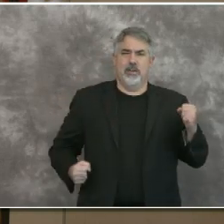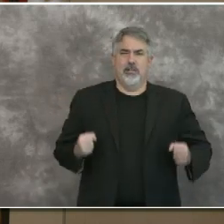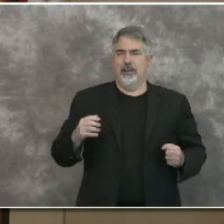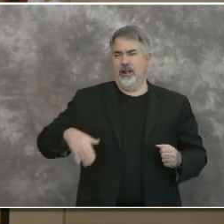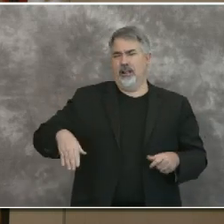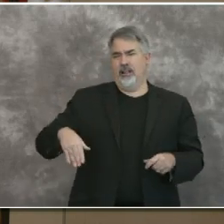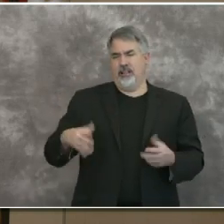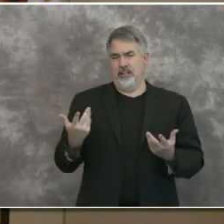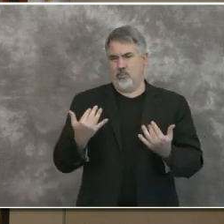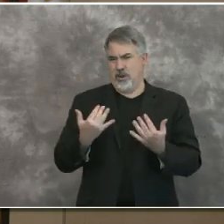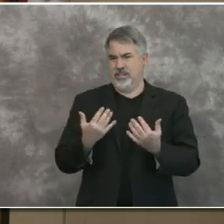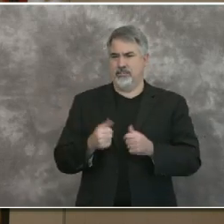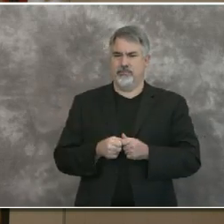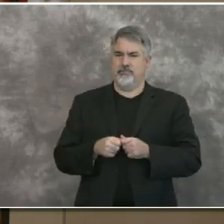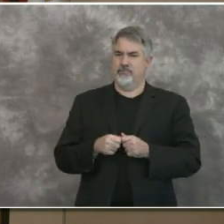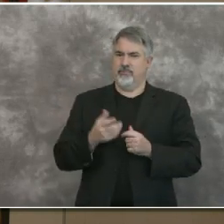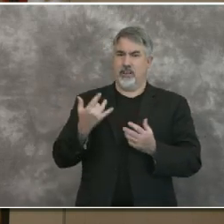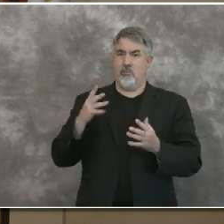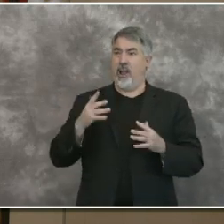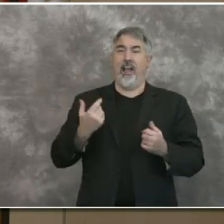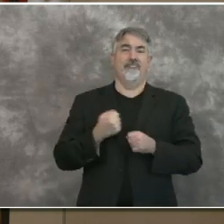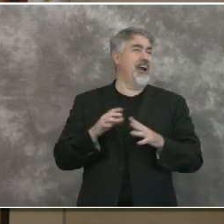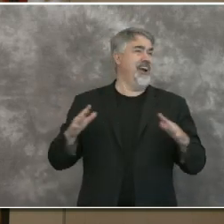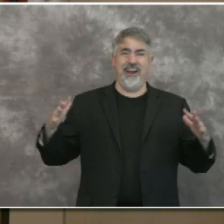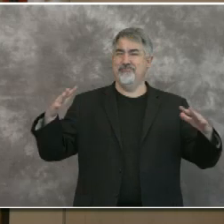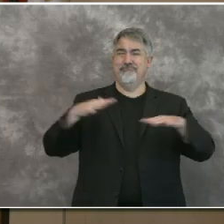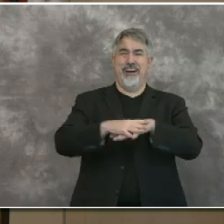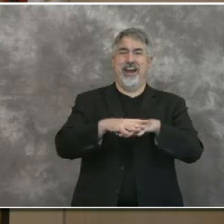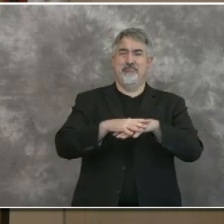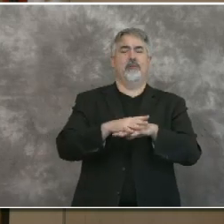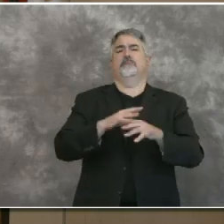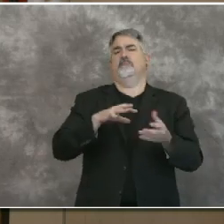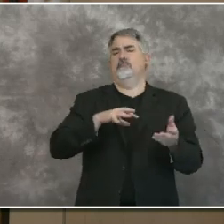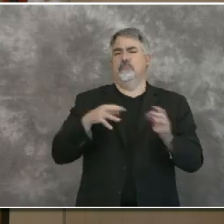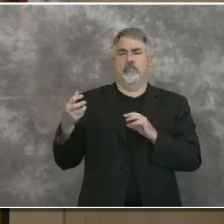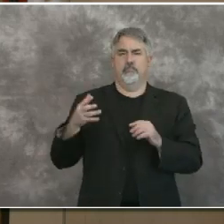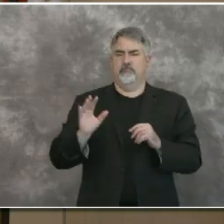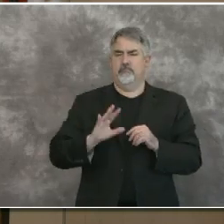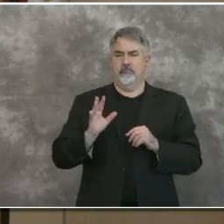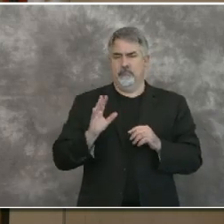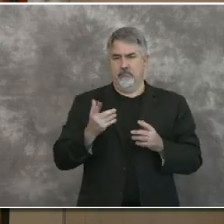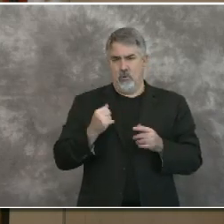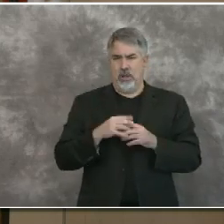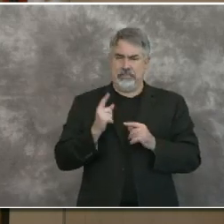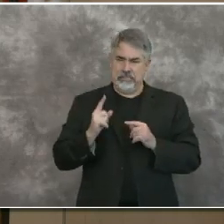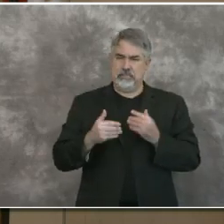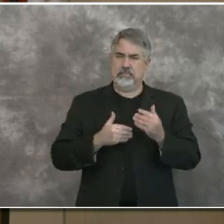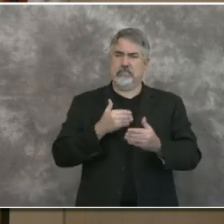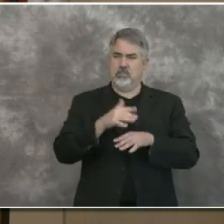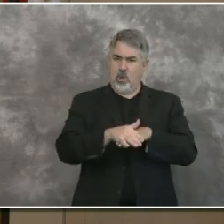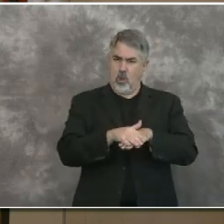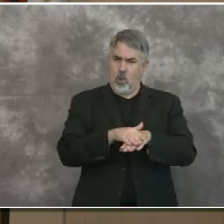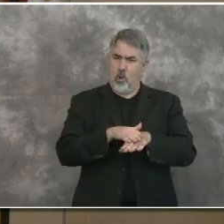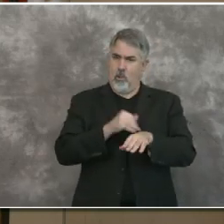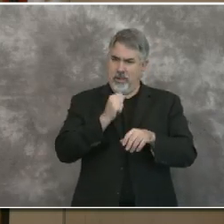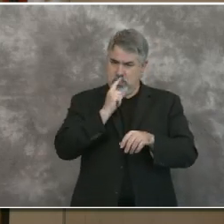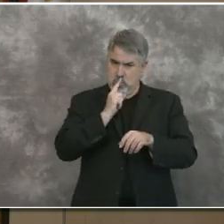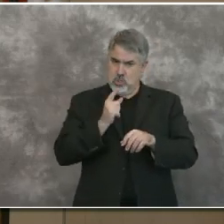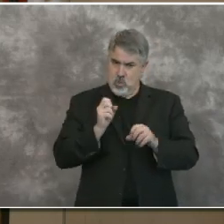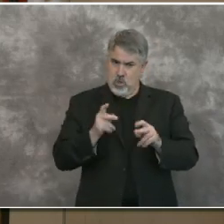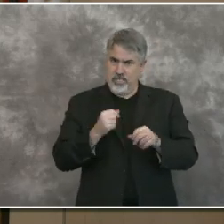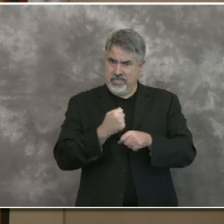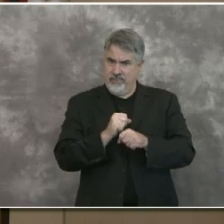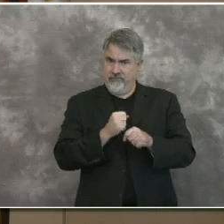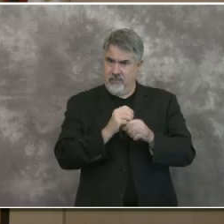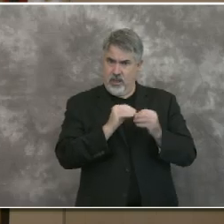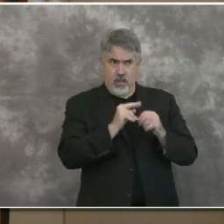made so far. So going slowly is what we're doing. And that is from guidance